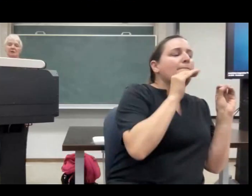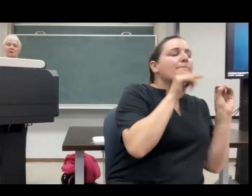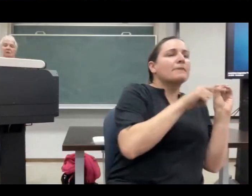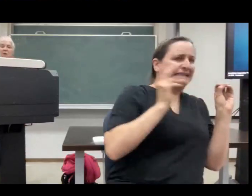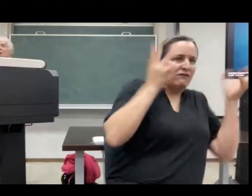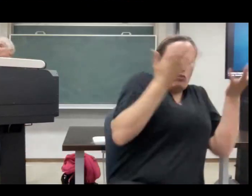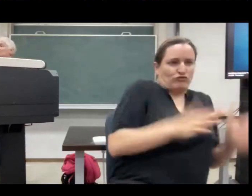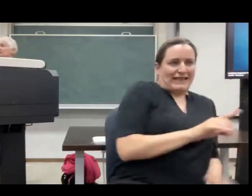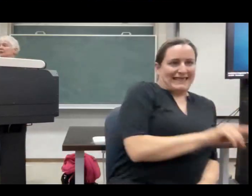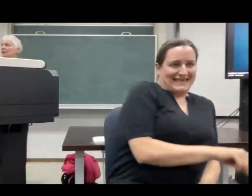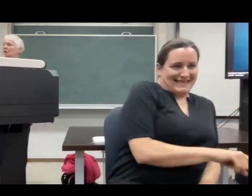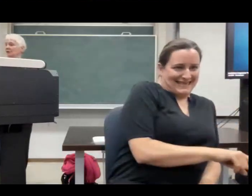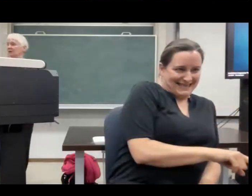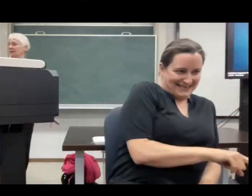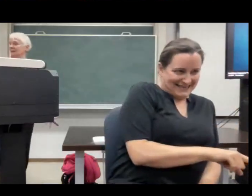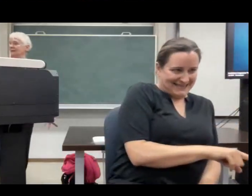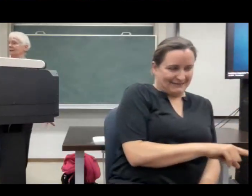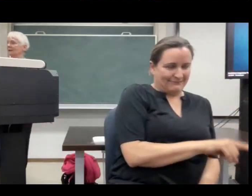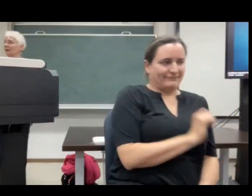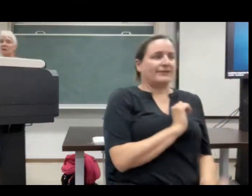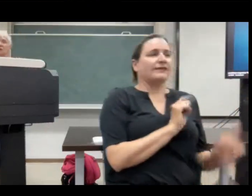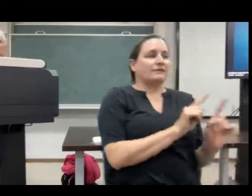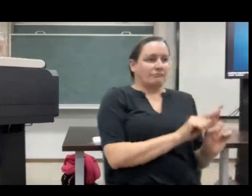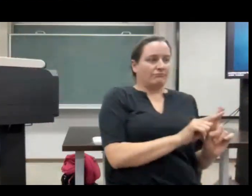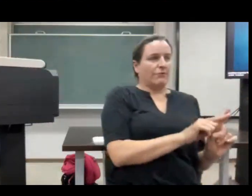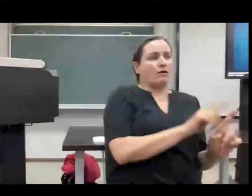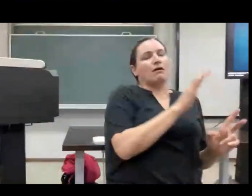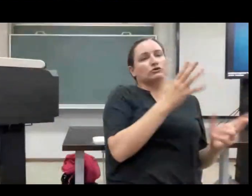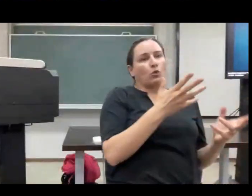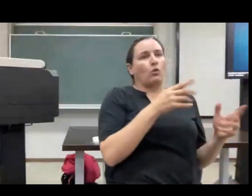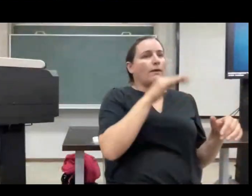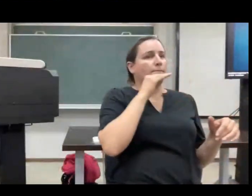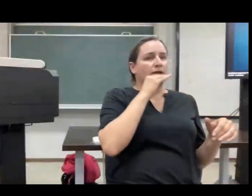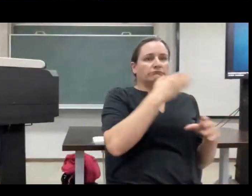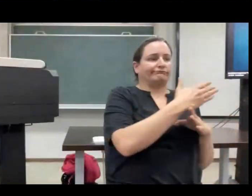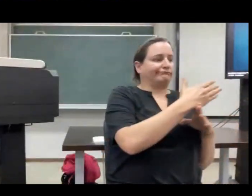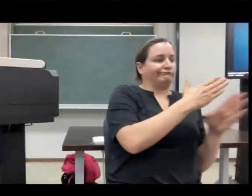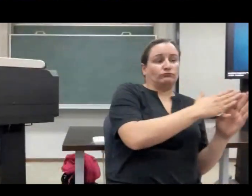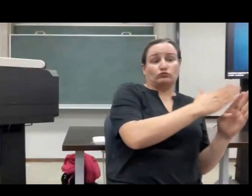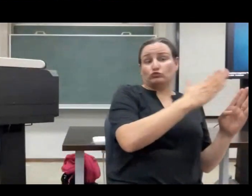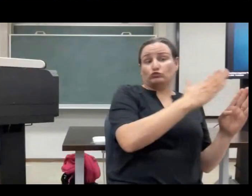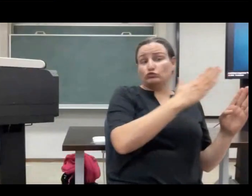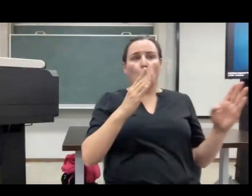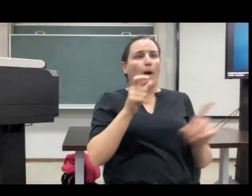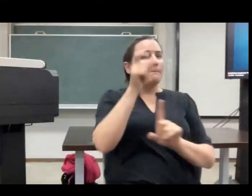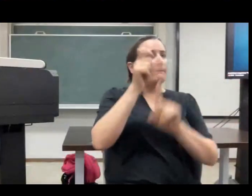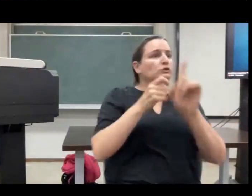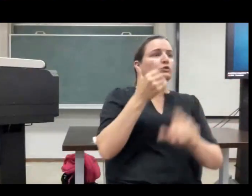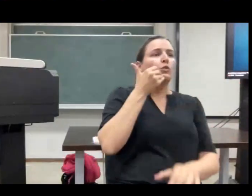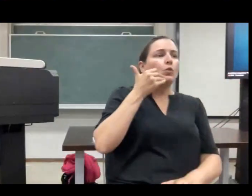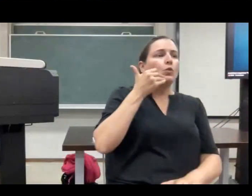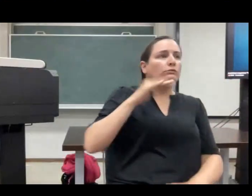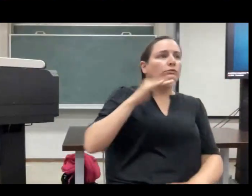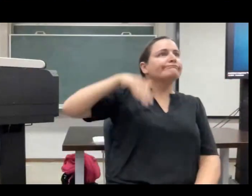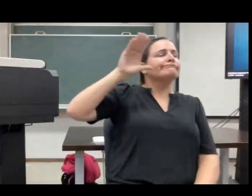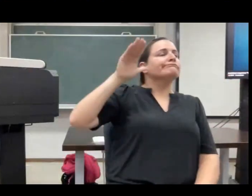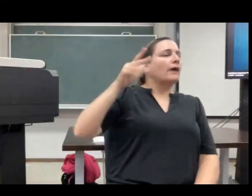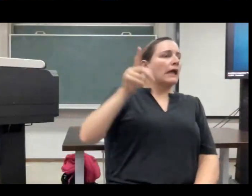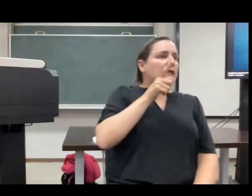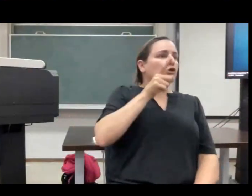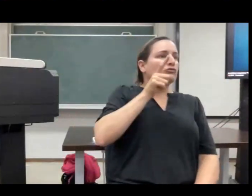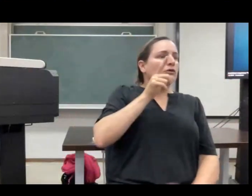any, to loss in older years. So the whole range is there. This age of onset is